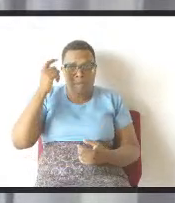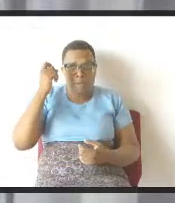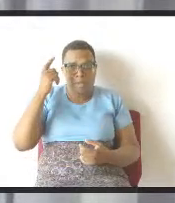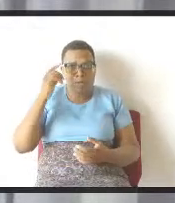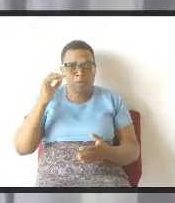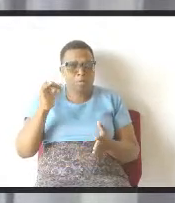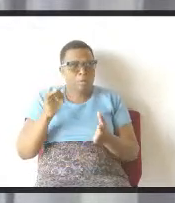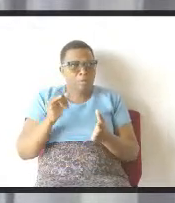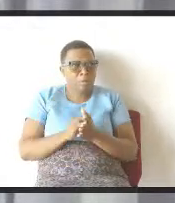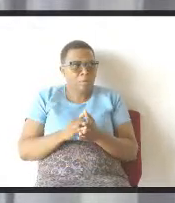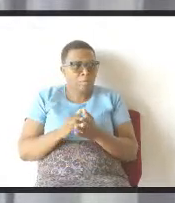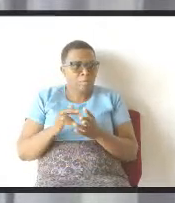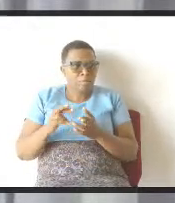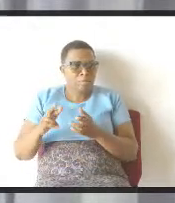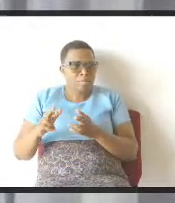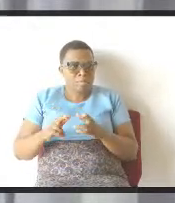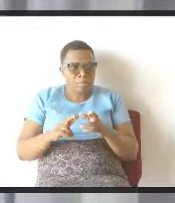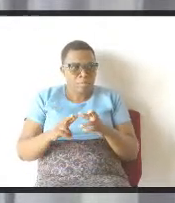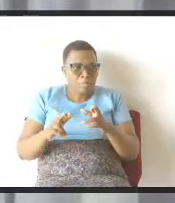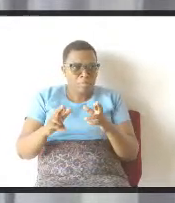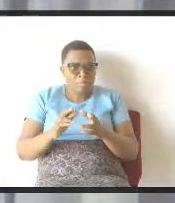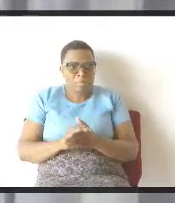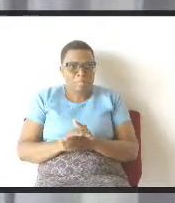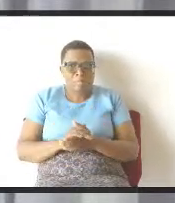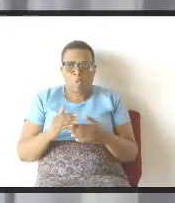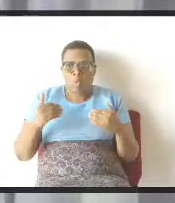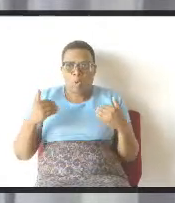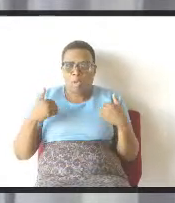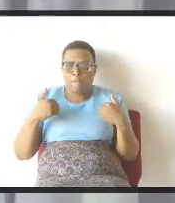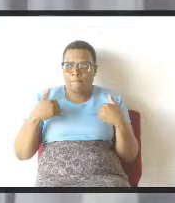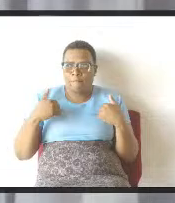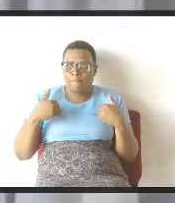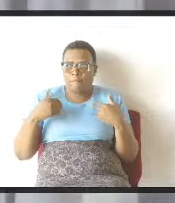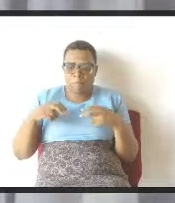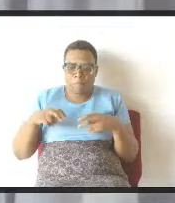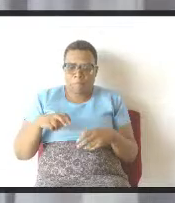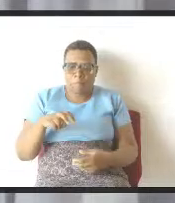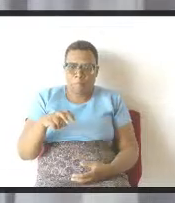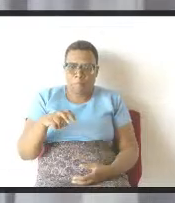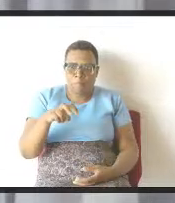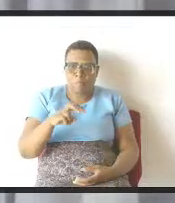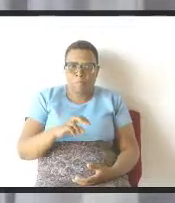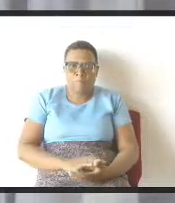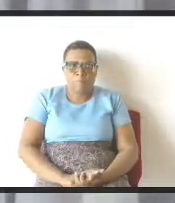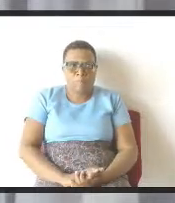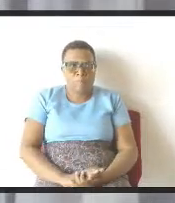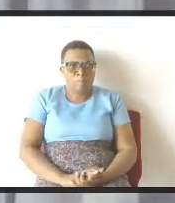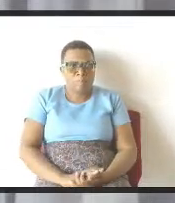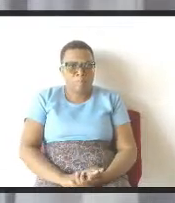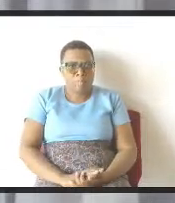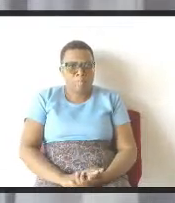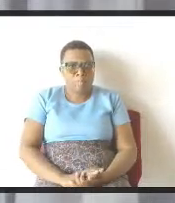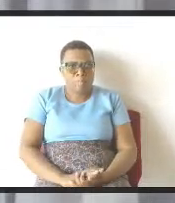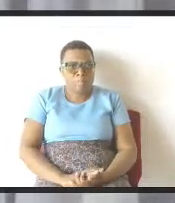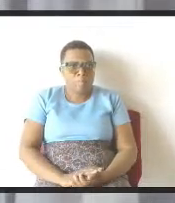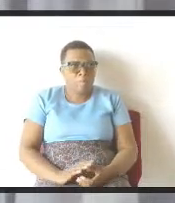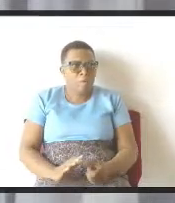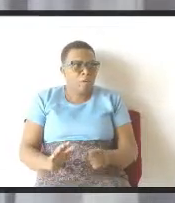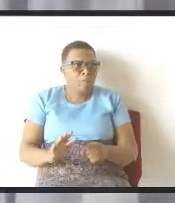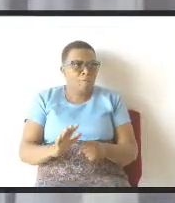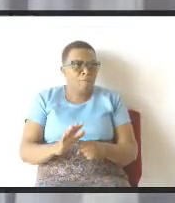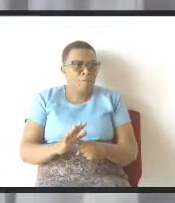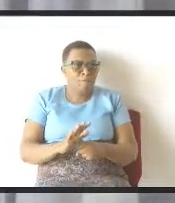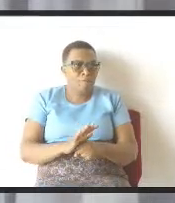that the road we have to travel is filled with